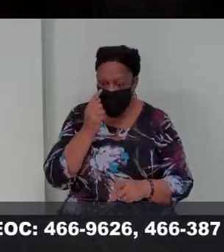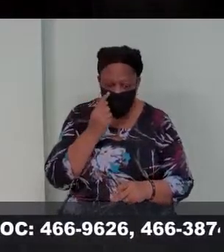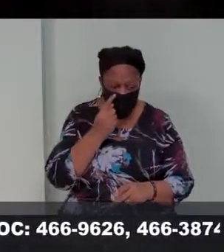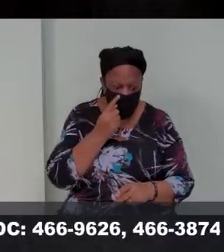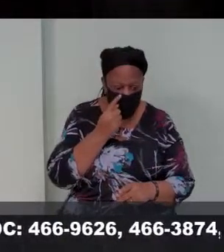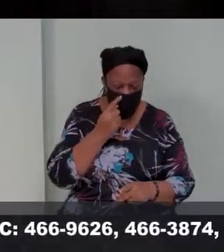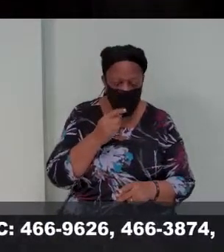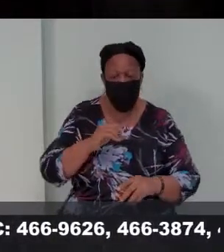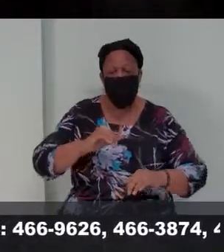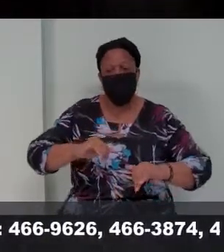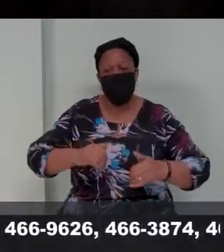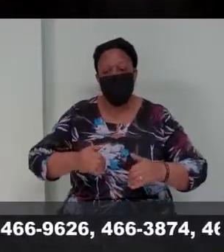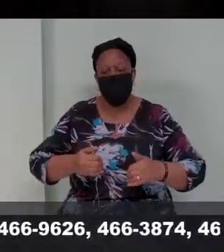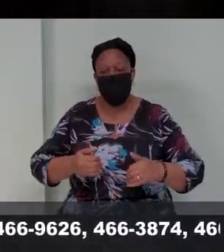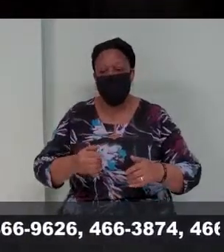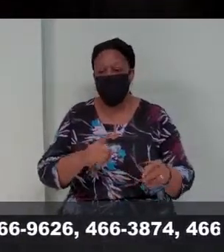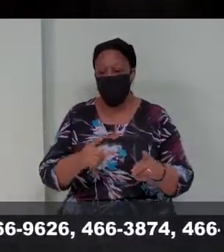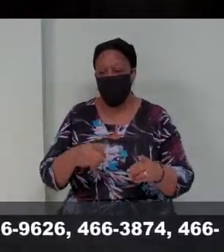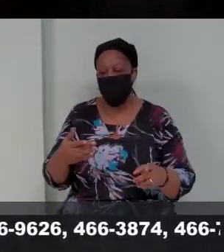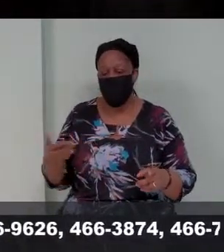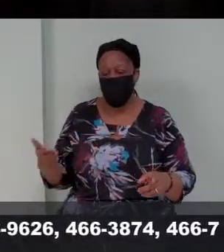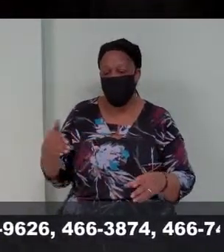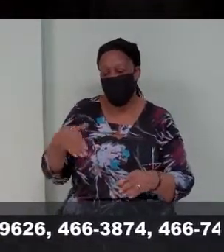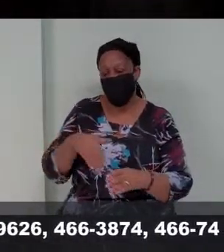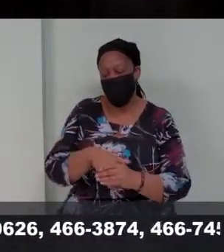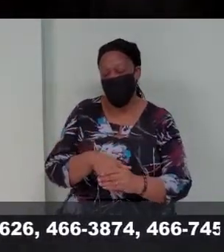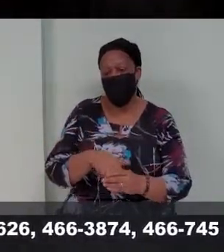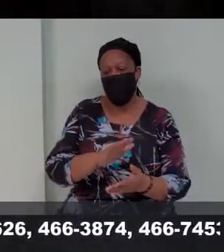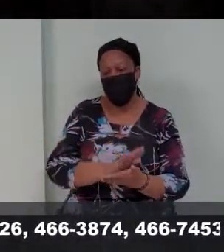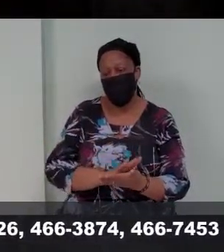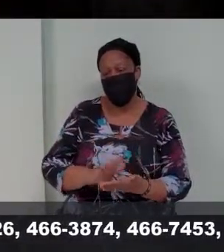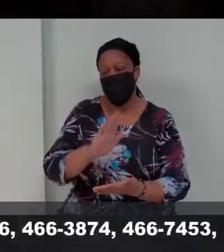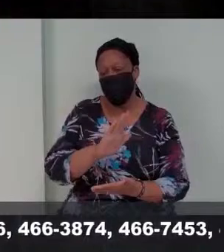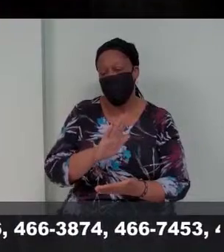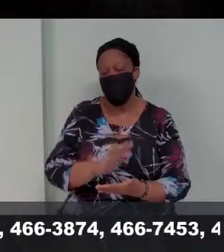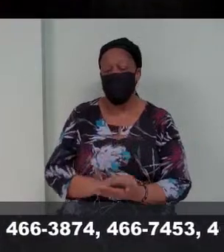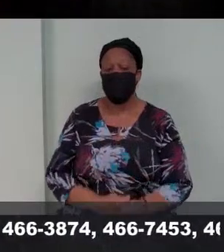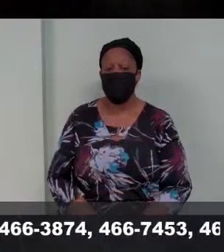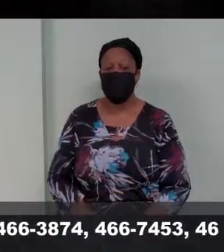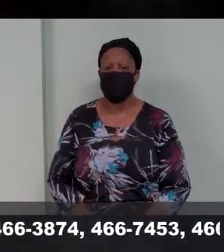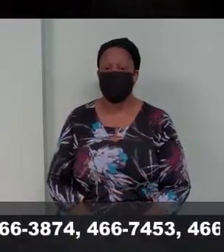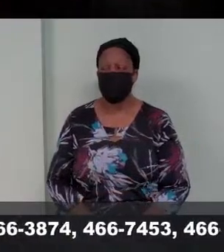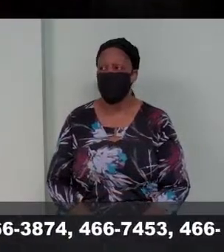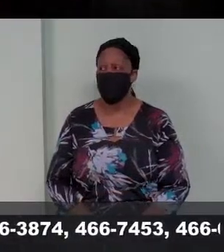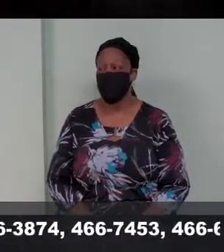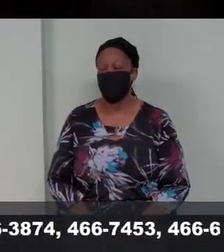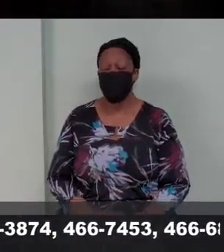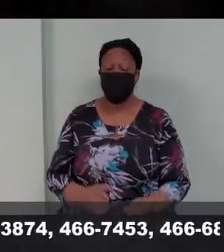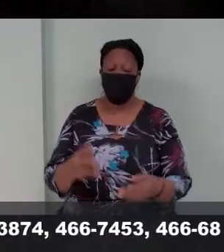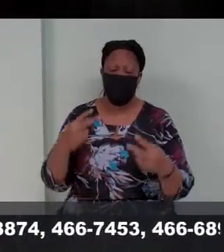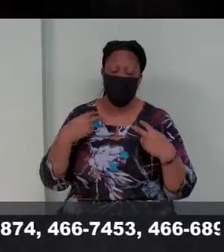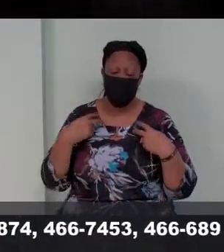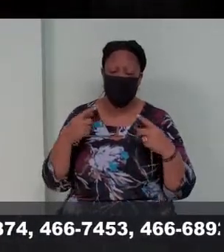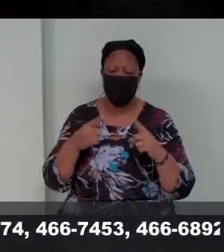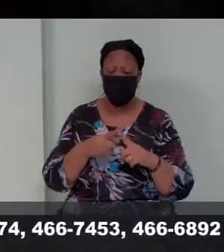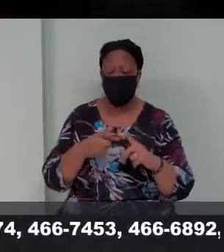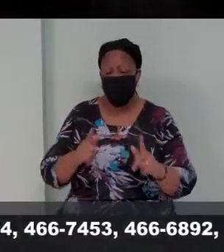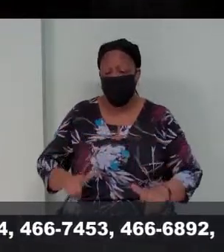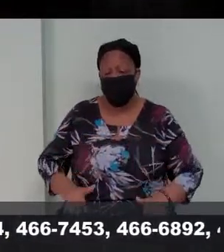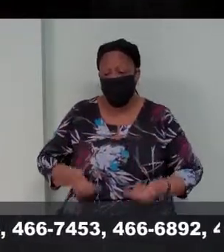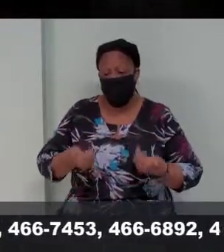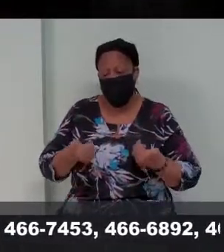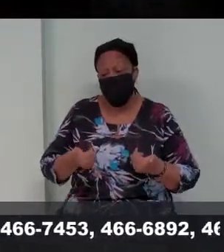many of our daily activities. In fact, we are forced to live amid what has